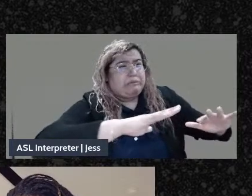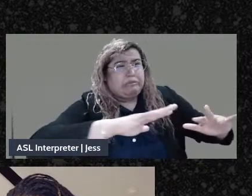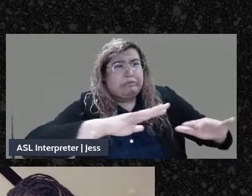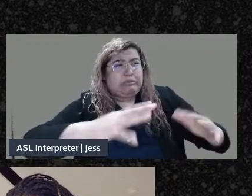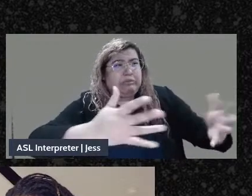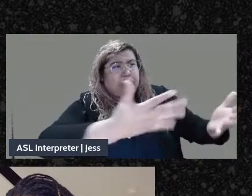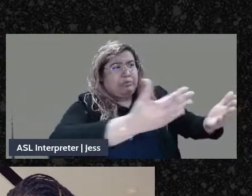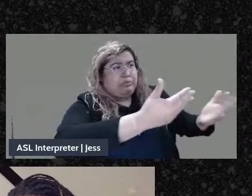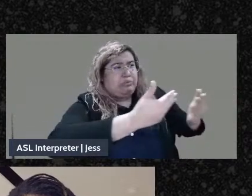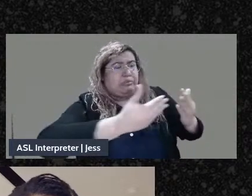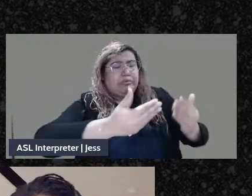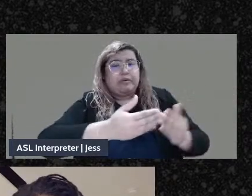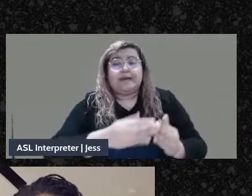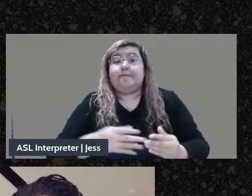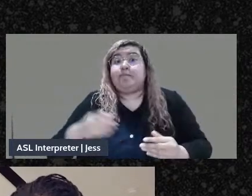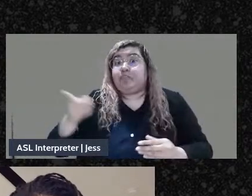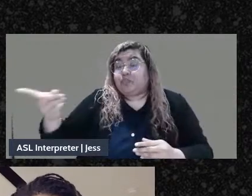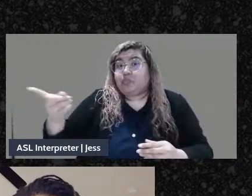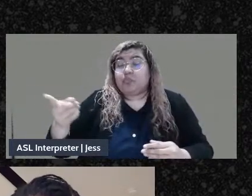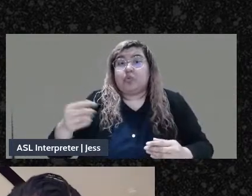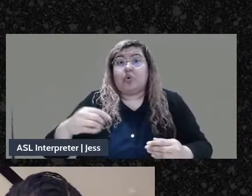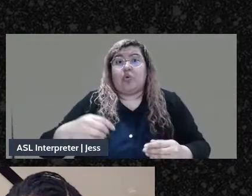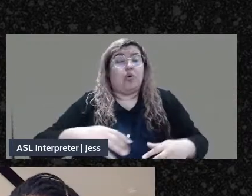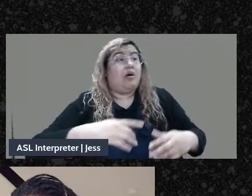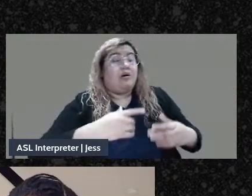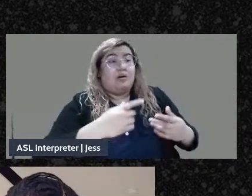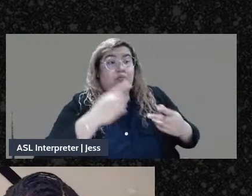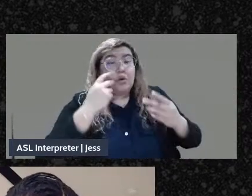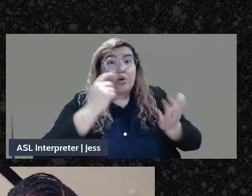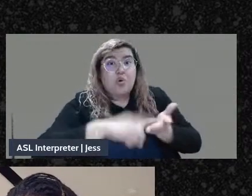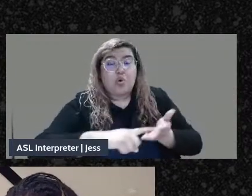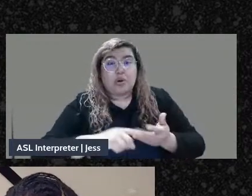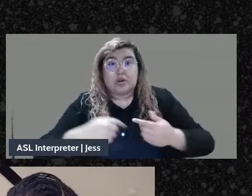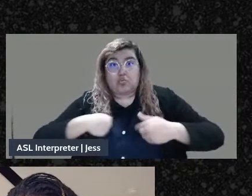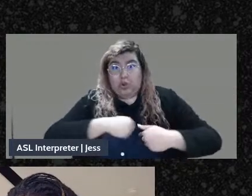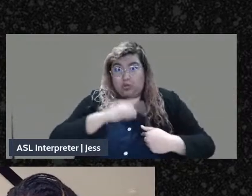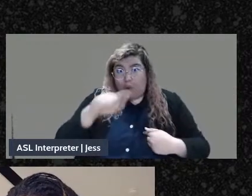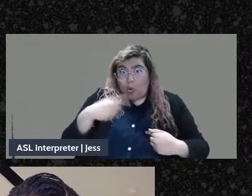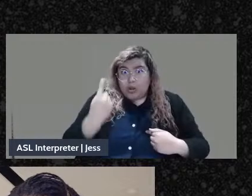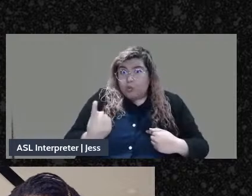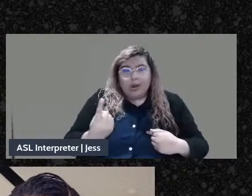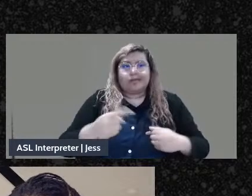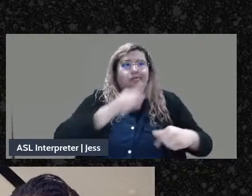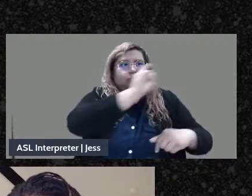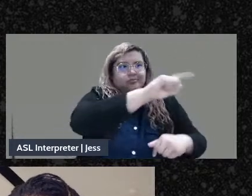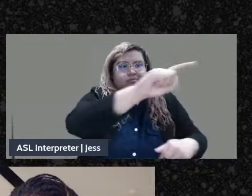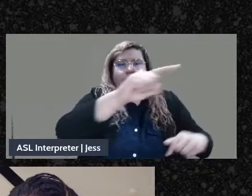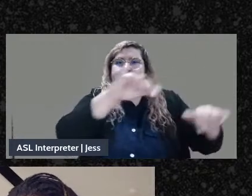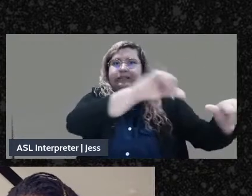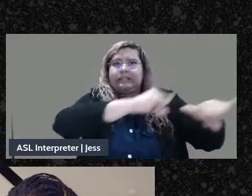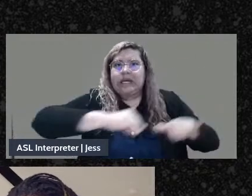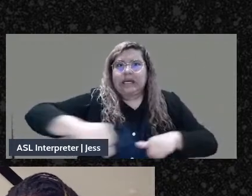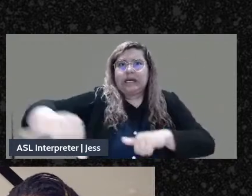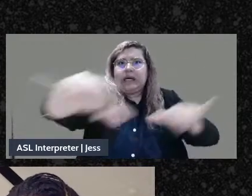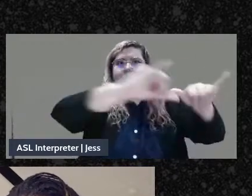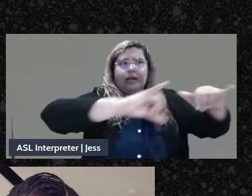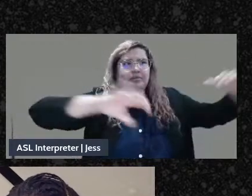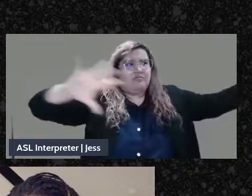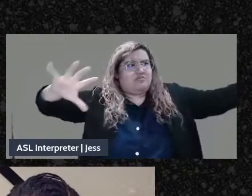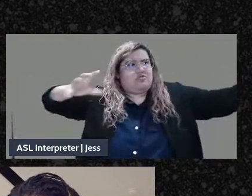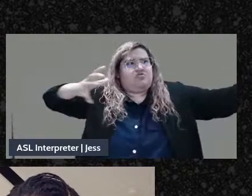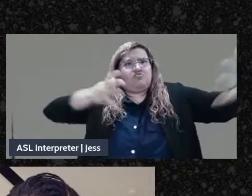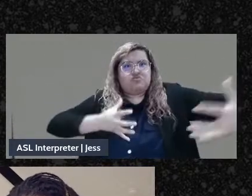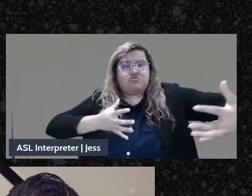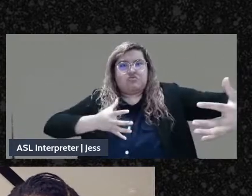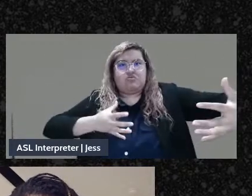other reasonable people who are asking not for that, or who are asking for accountability, or asking for something different, right? No, we had everyone, so that their